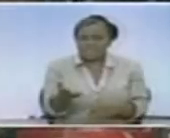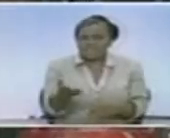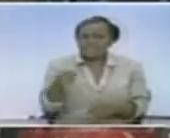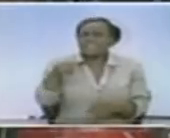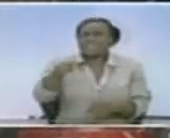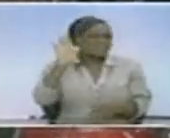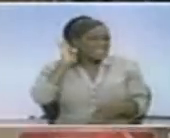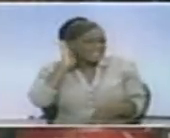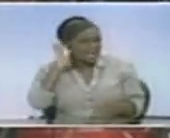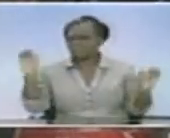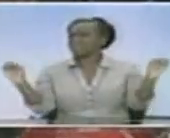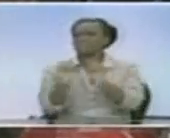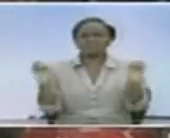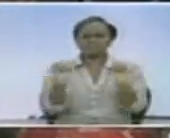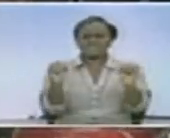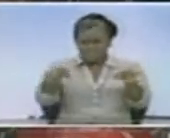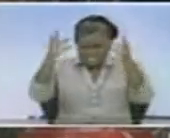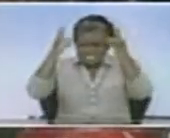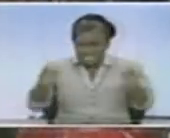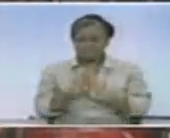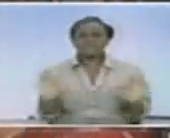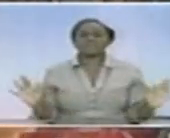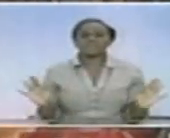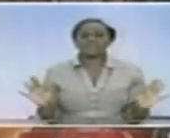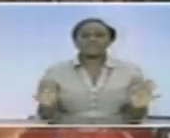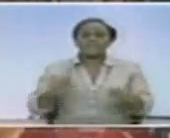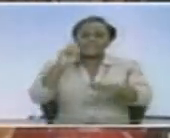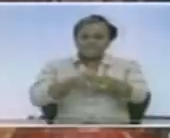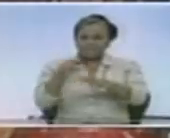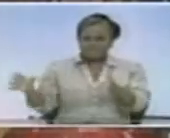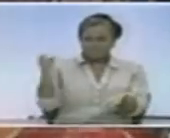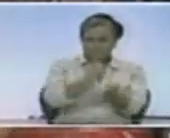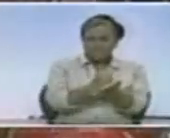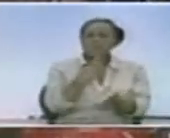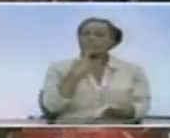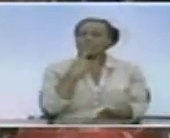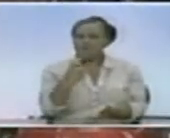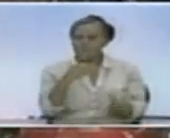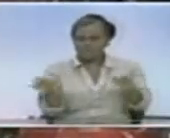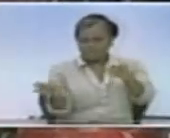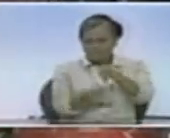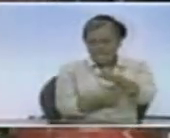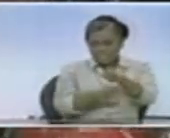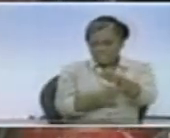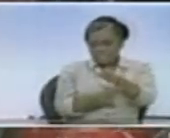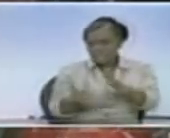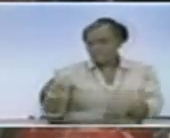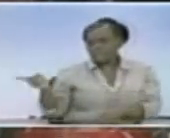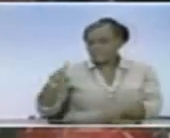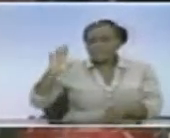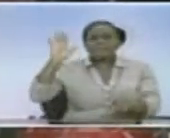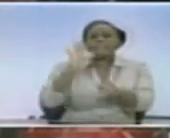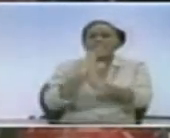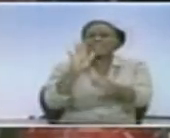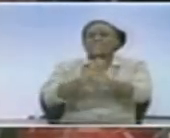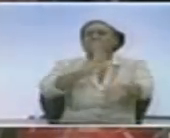and he wouldn't listen. He would just disregard. The time he appointed Moi as a vice president, mm-hmm. there were many